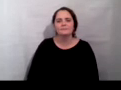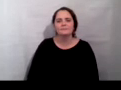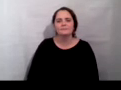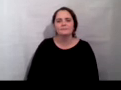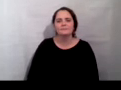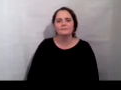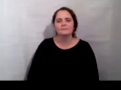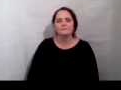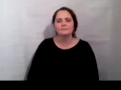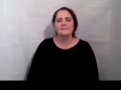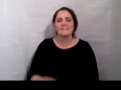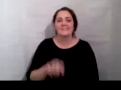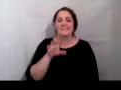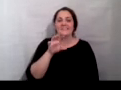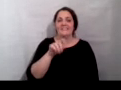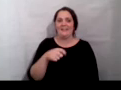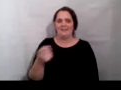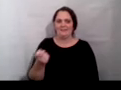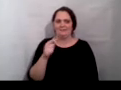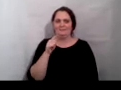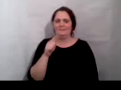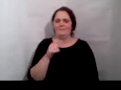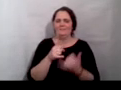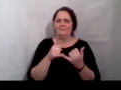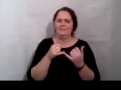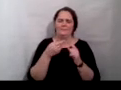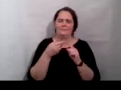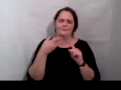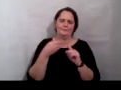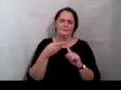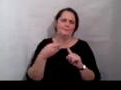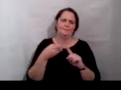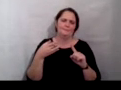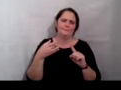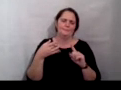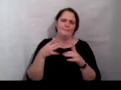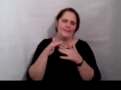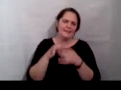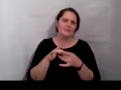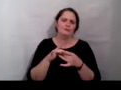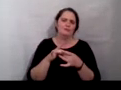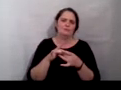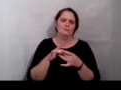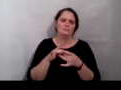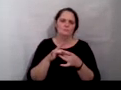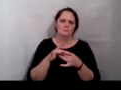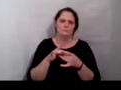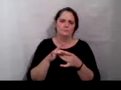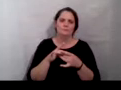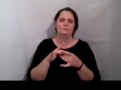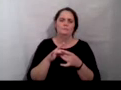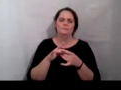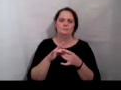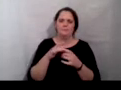I think there's an intricate connectivity. This is that potent fluidity. Mavis